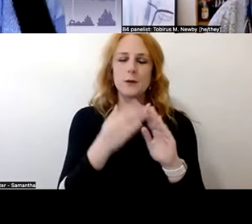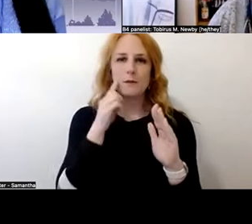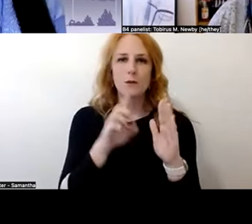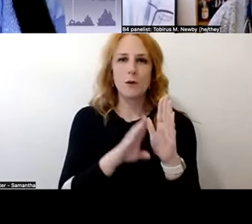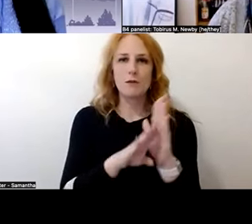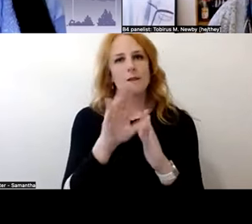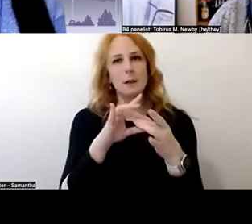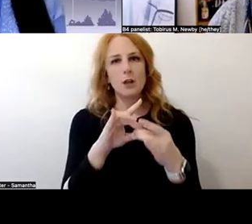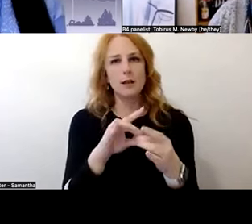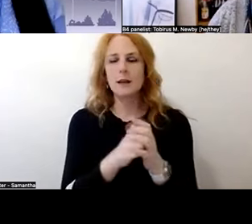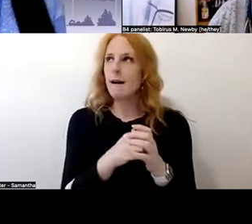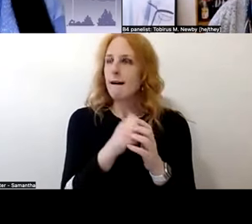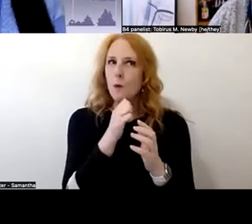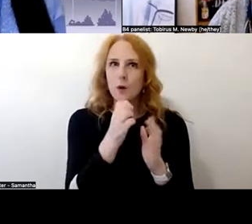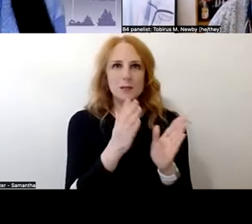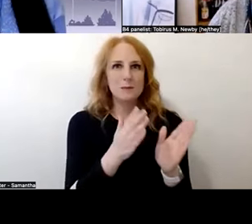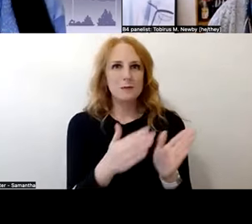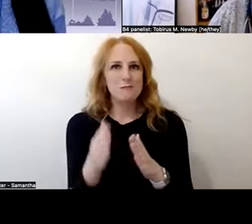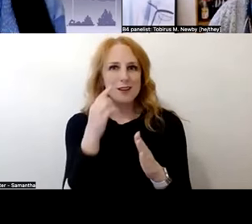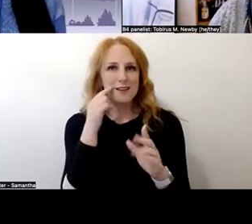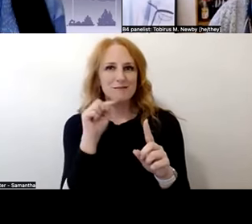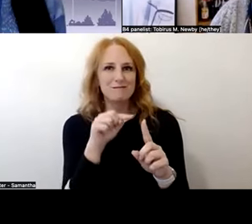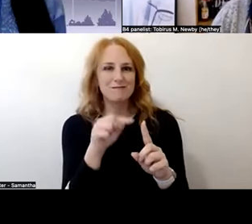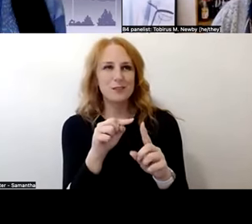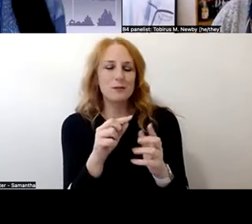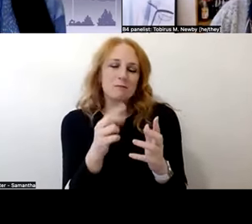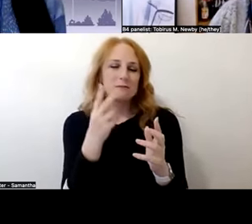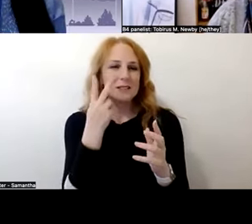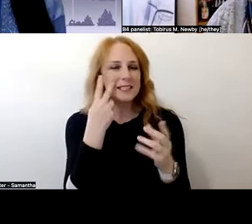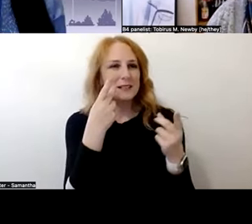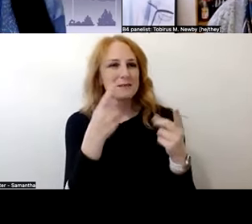I don't know that I'd prepared for this one, so we're going to see what comes out off the cuff.